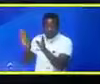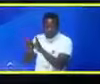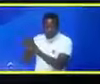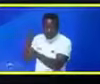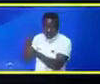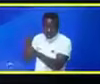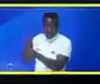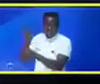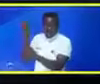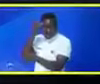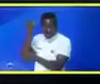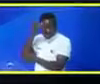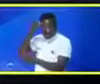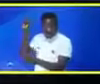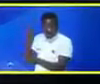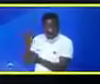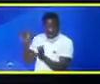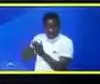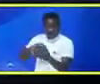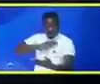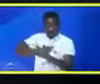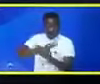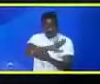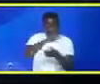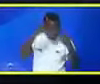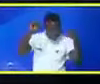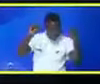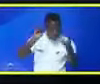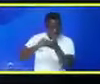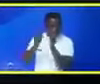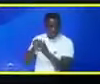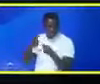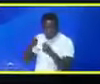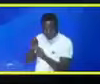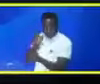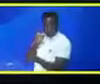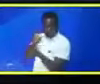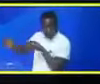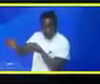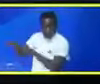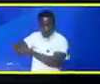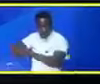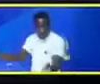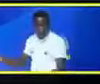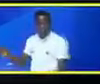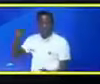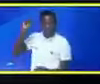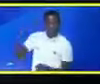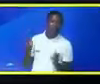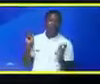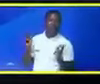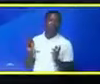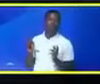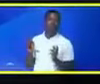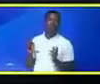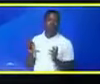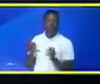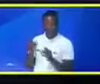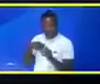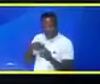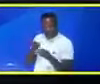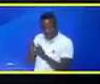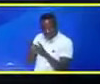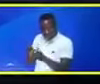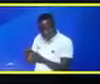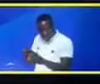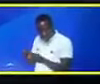a demonic manipulation to stop your progress, then you now can begin to engage the keys I'm about to show you that